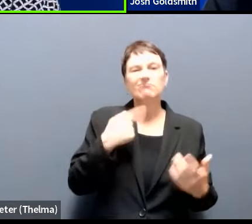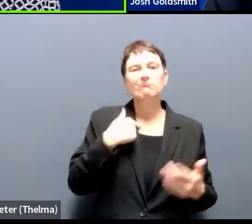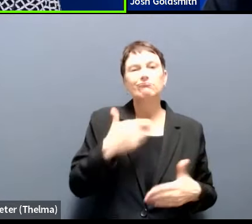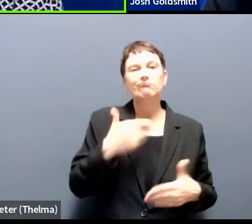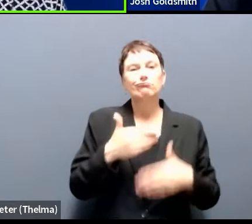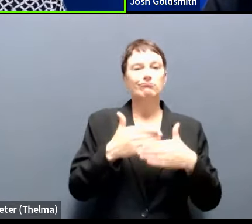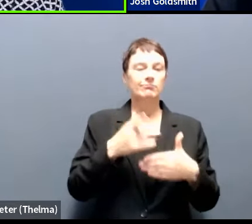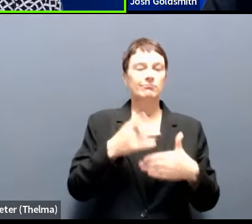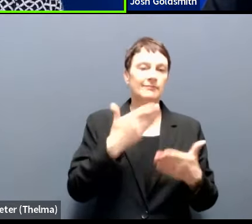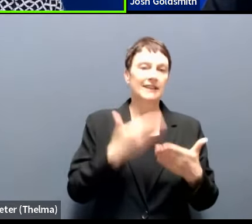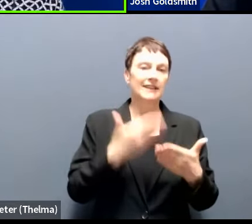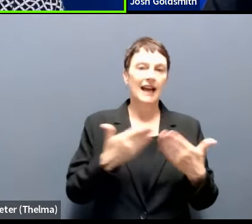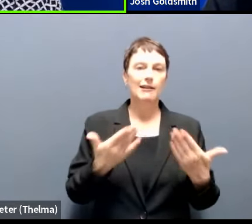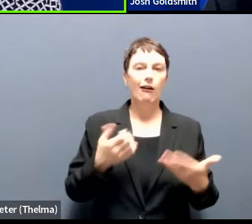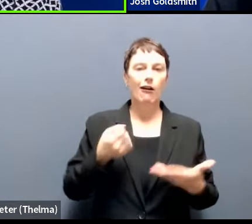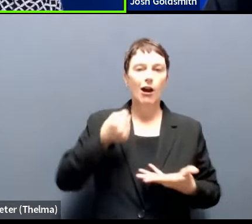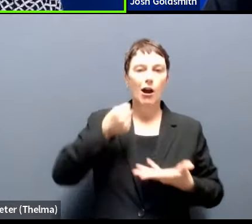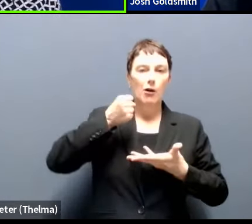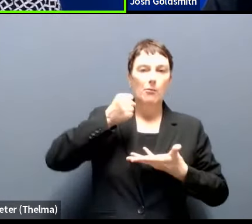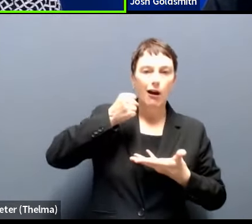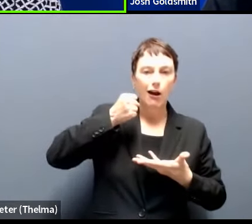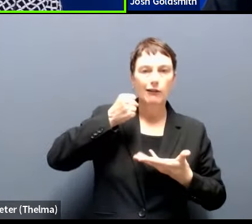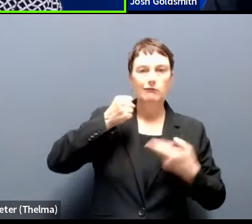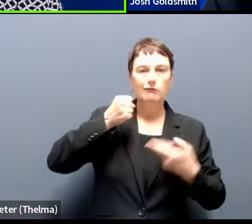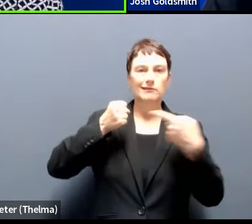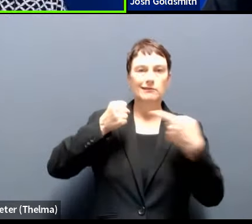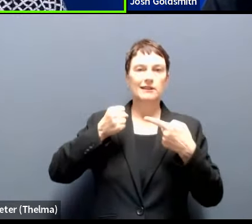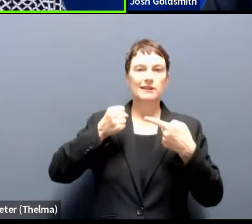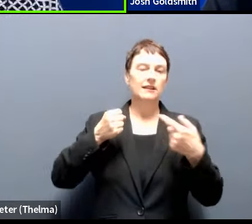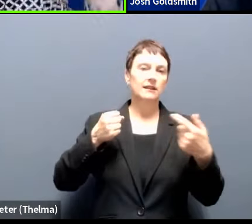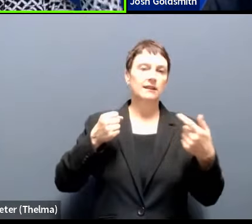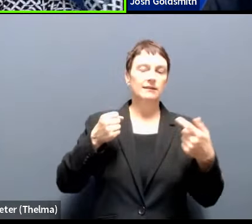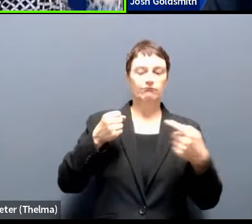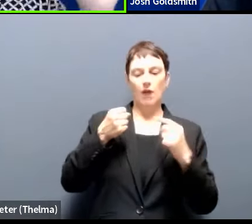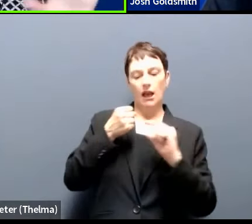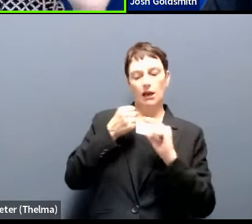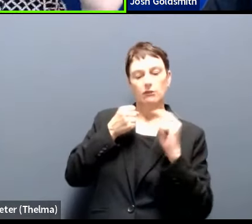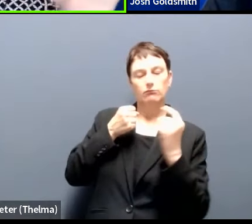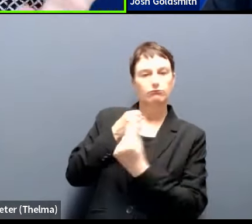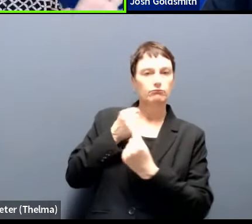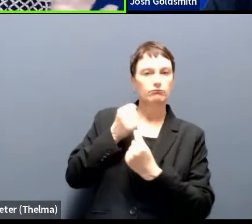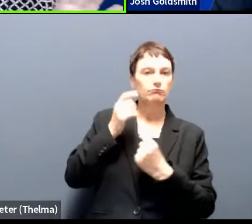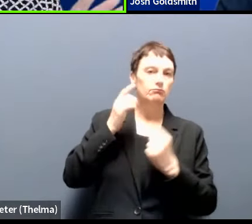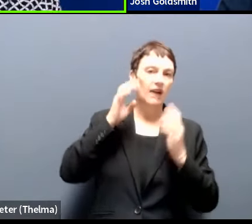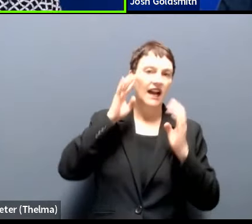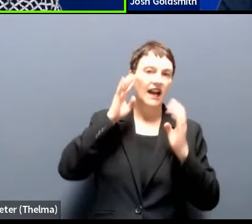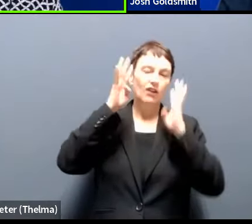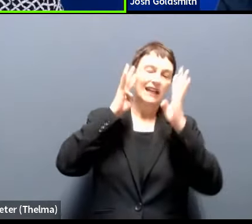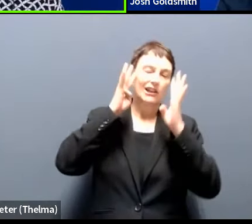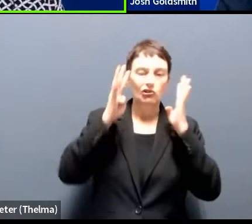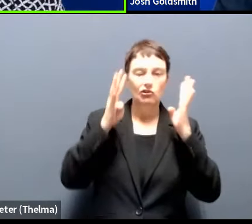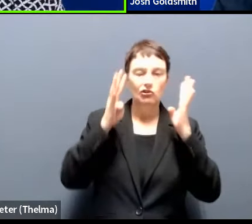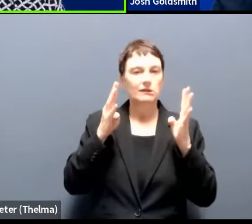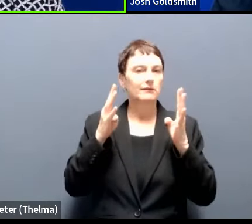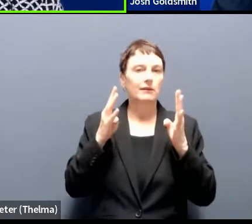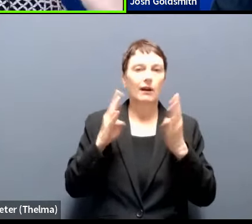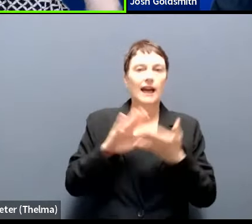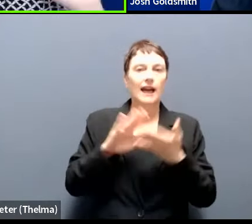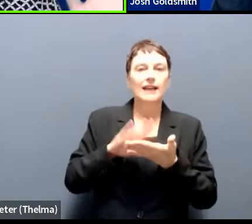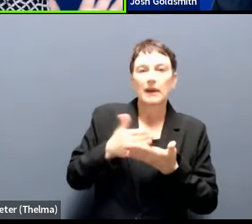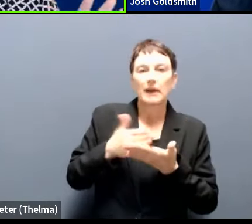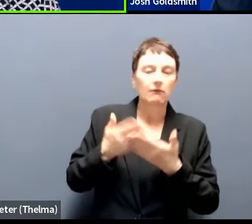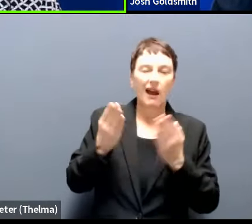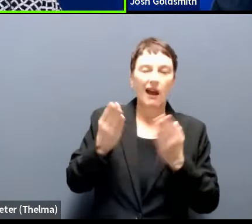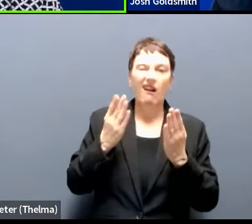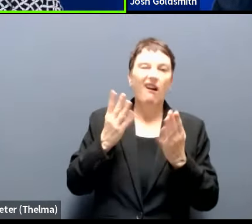little, mug, an Innovation in Interpreting Summit mug, or you can have just lots of props that we added there for you. We have